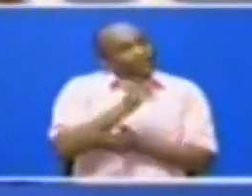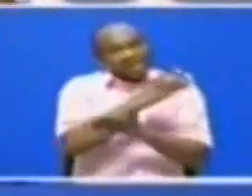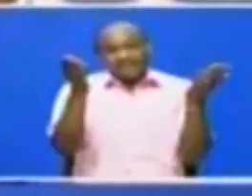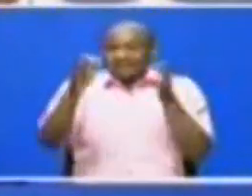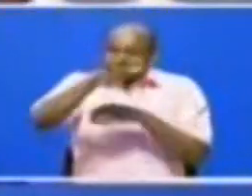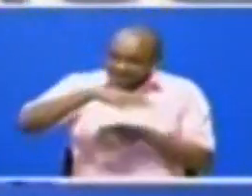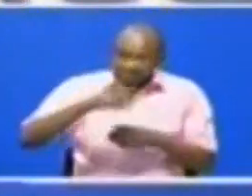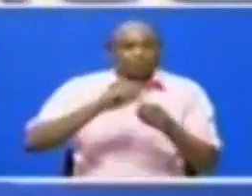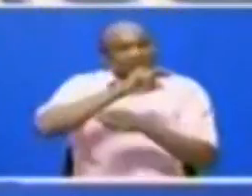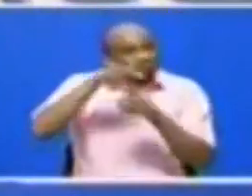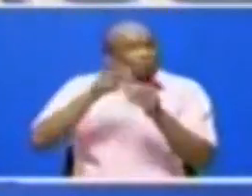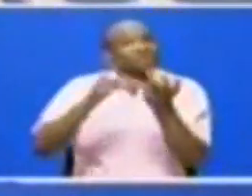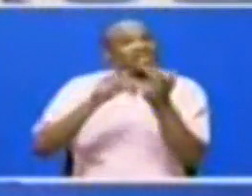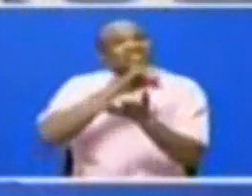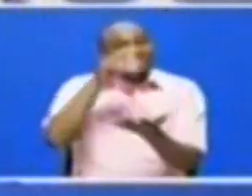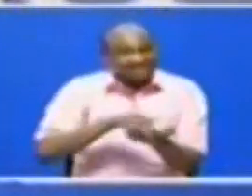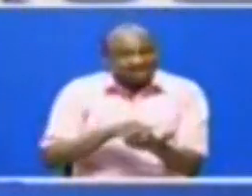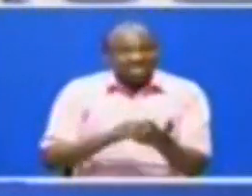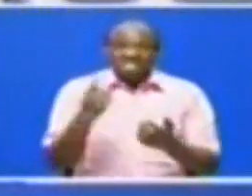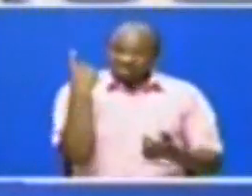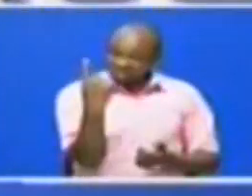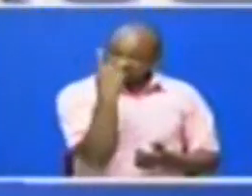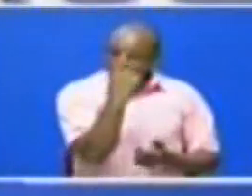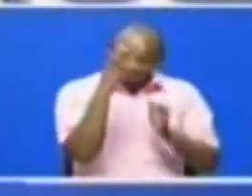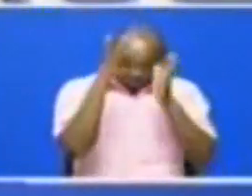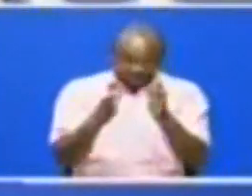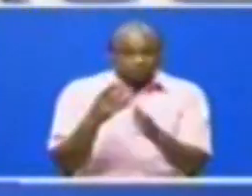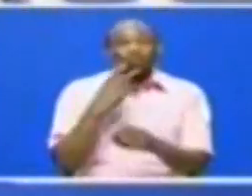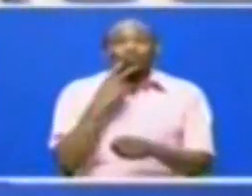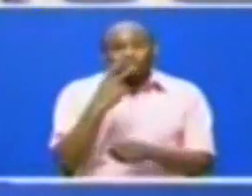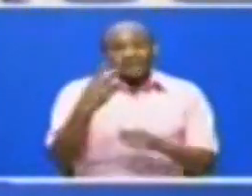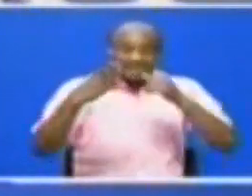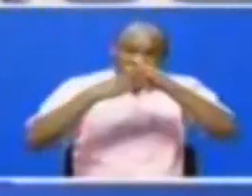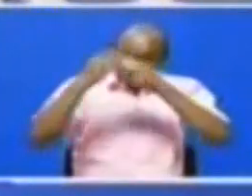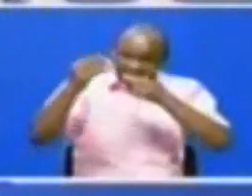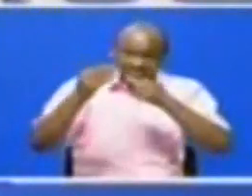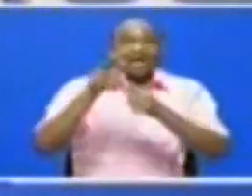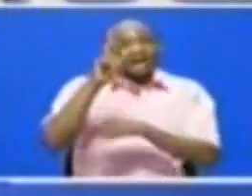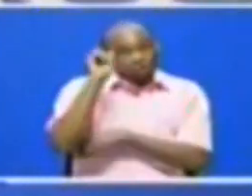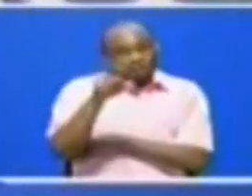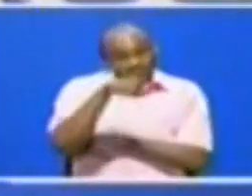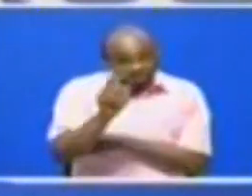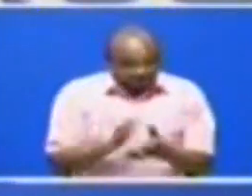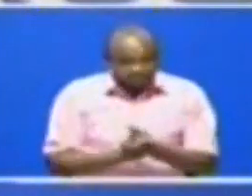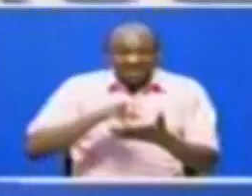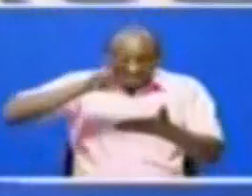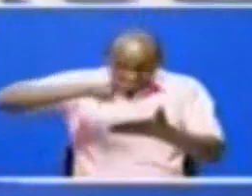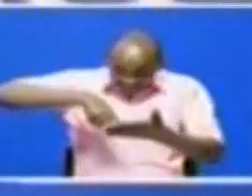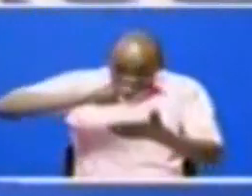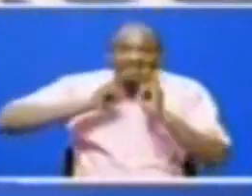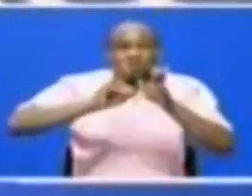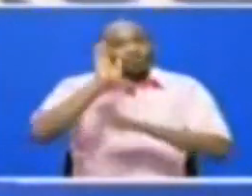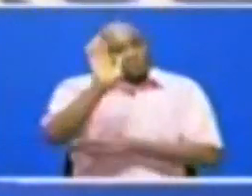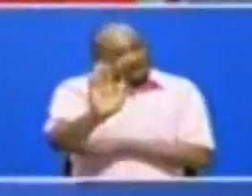as the National Tiling Center, and each and every of those 290 returning officer reads their